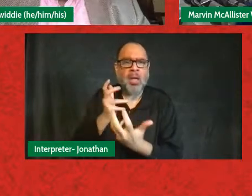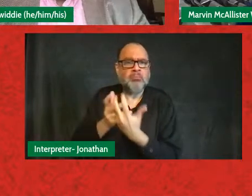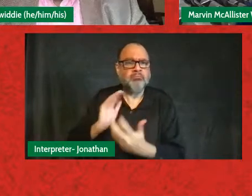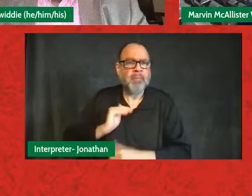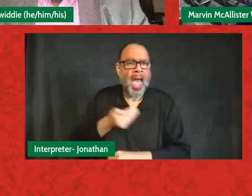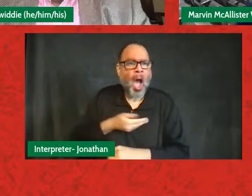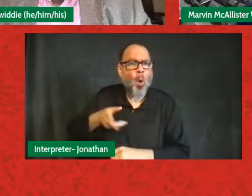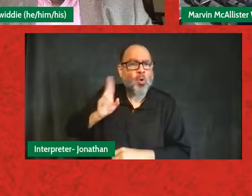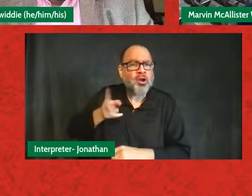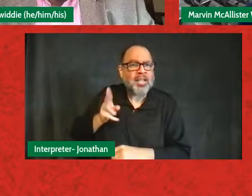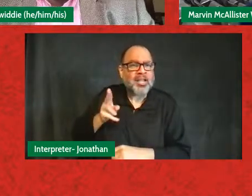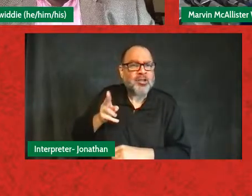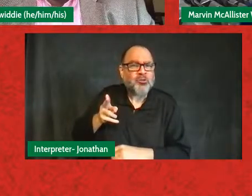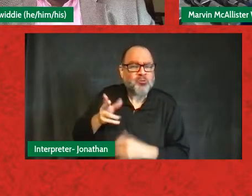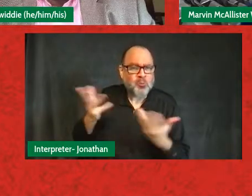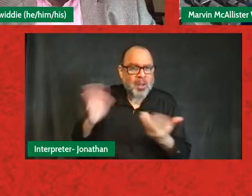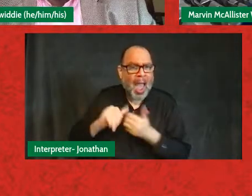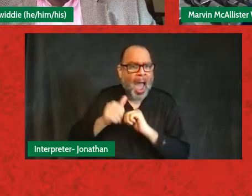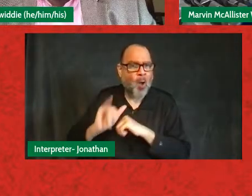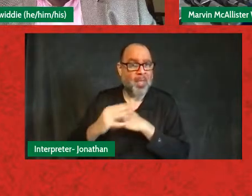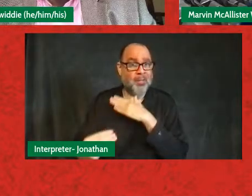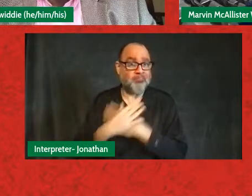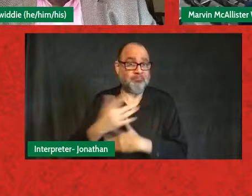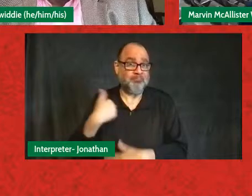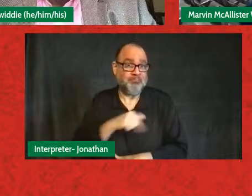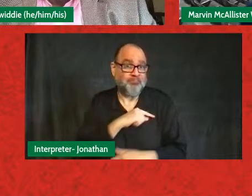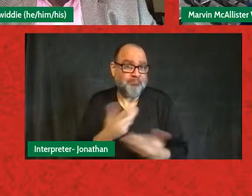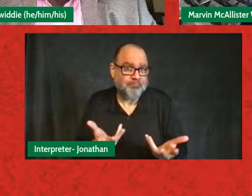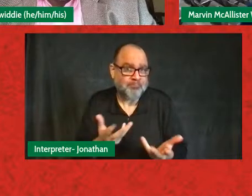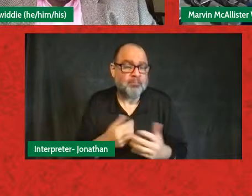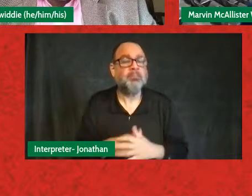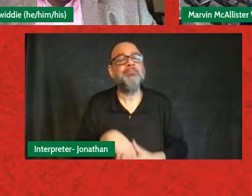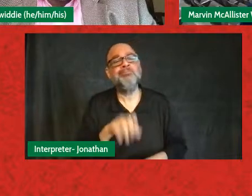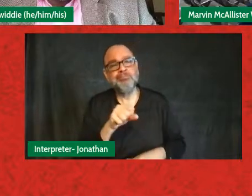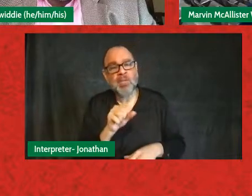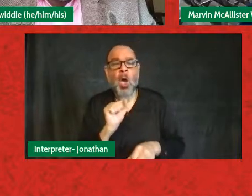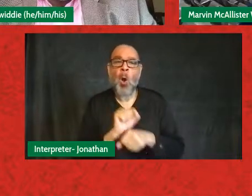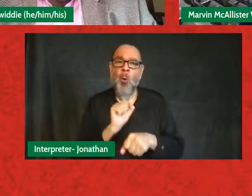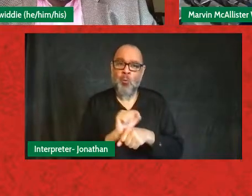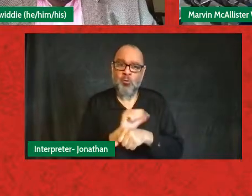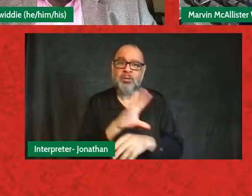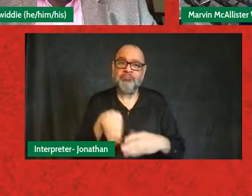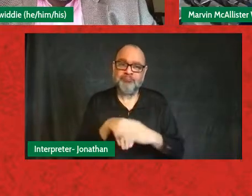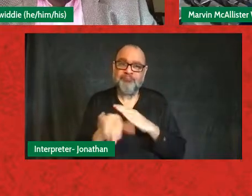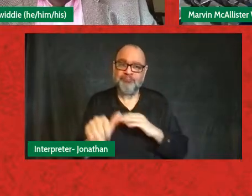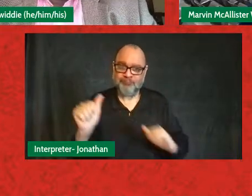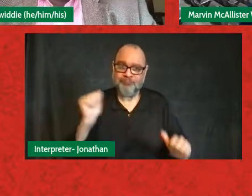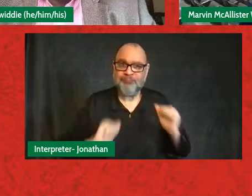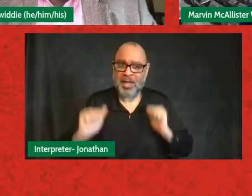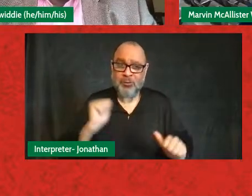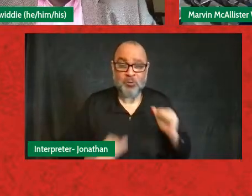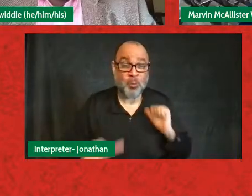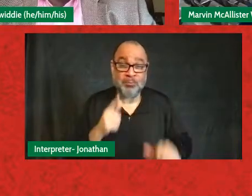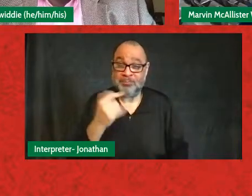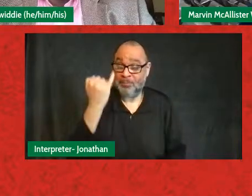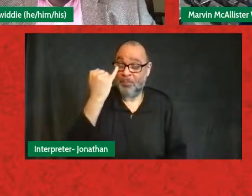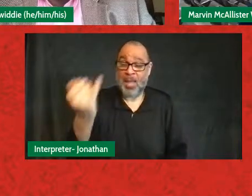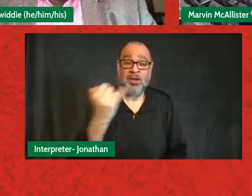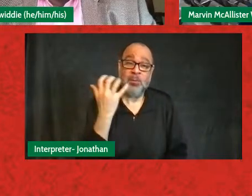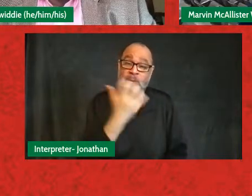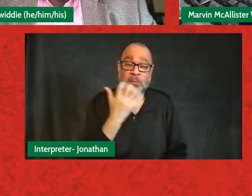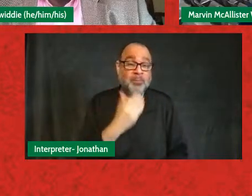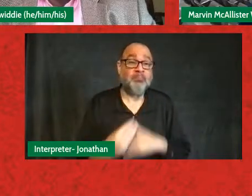theater. It's, you know, it's so beautiful. Well, first of all, working on the show was, as you can imagine, just